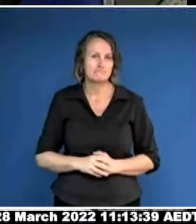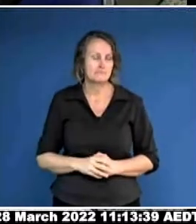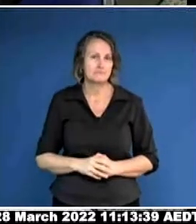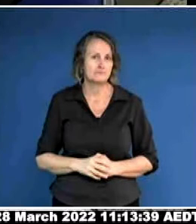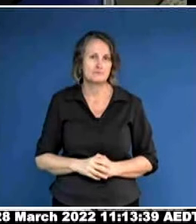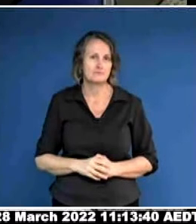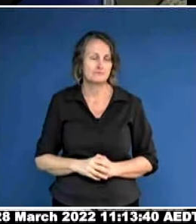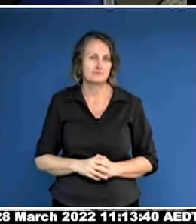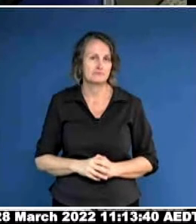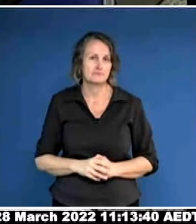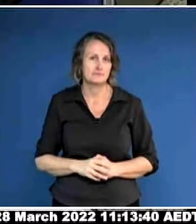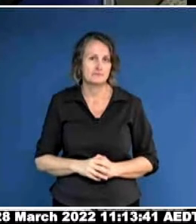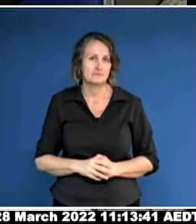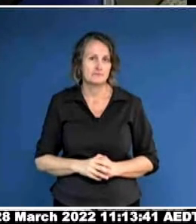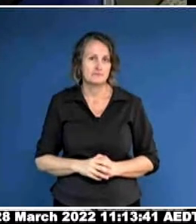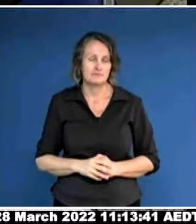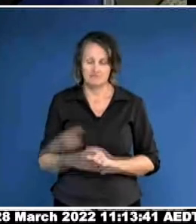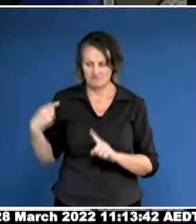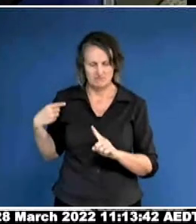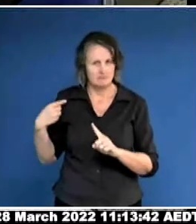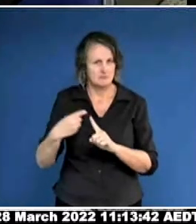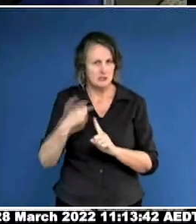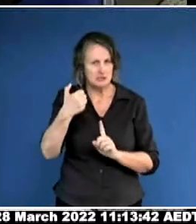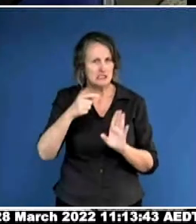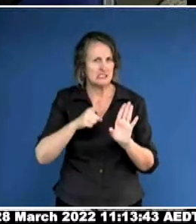It's been about 6 years of hell.